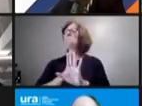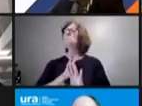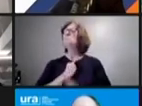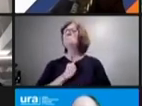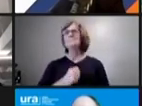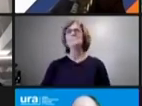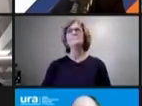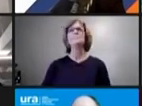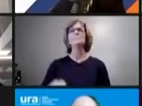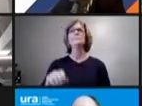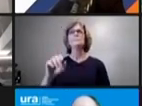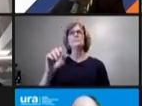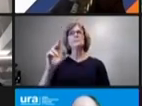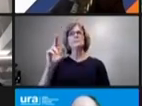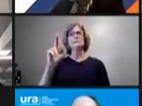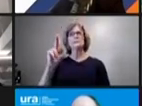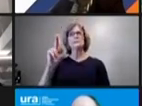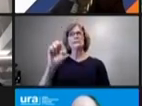Kelly Ware?